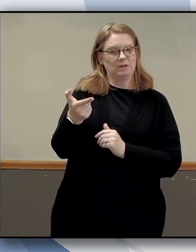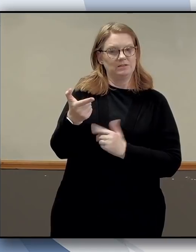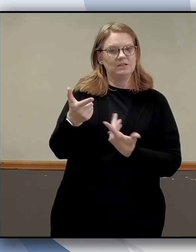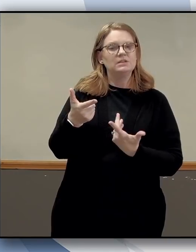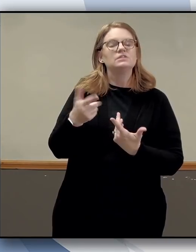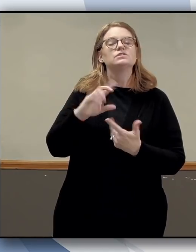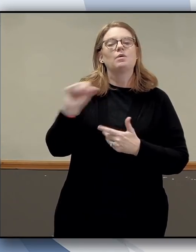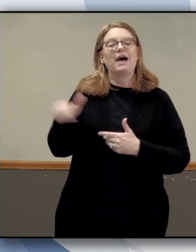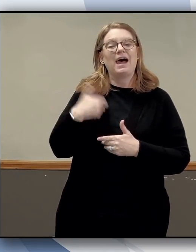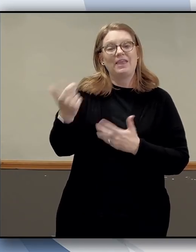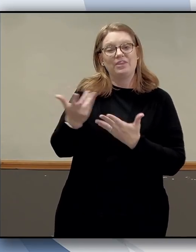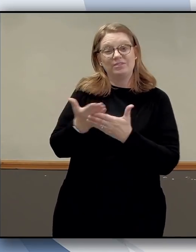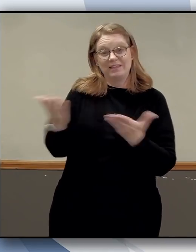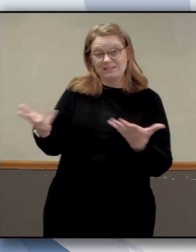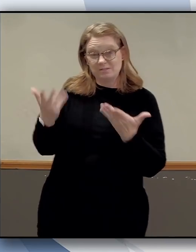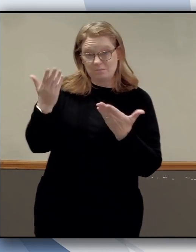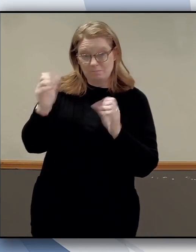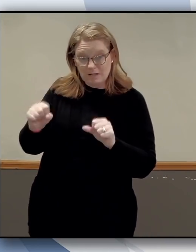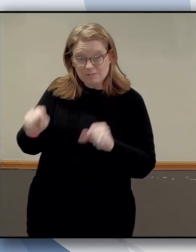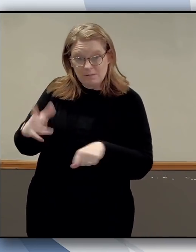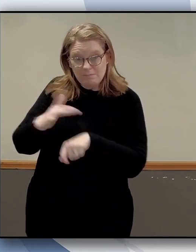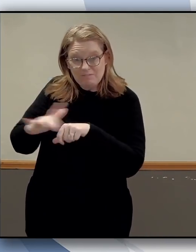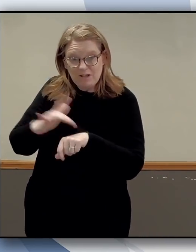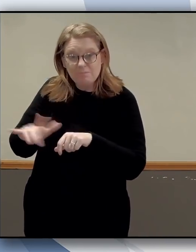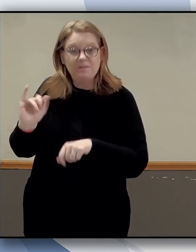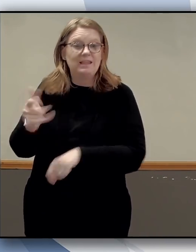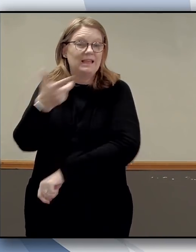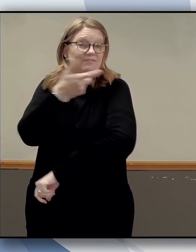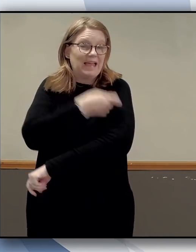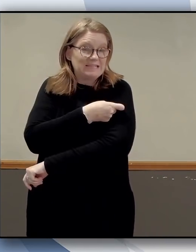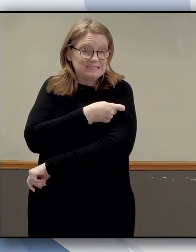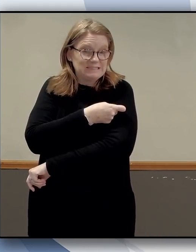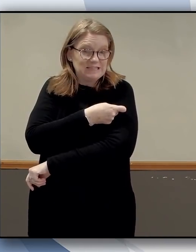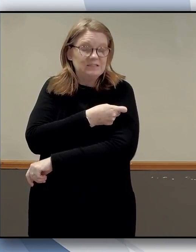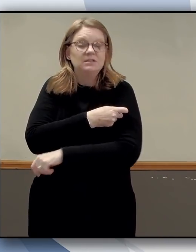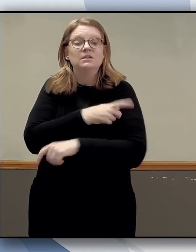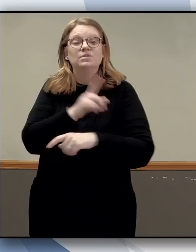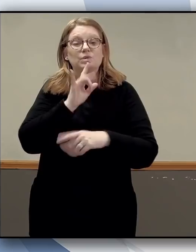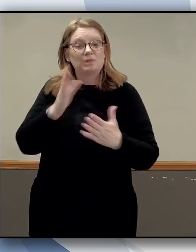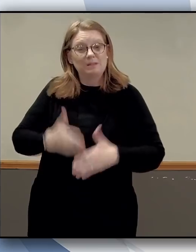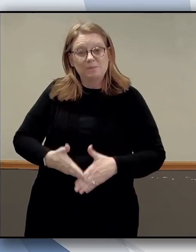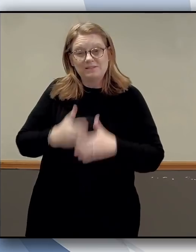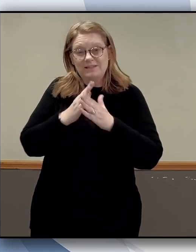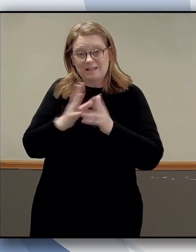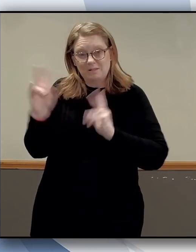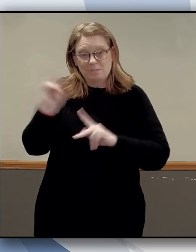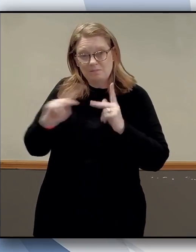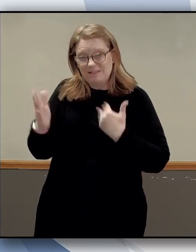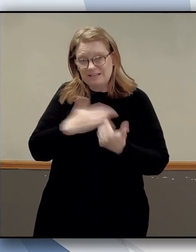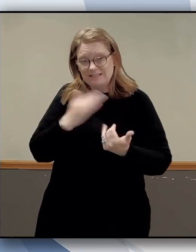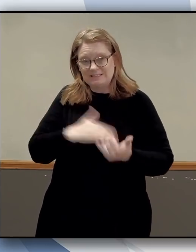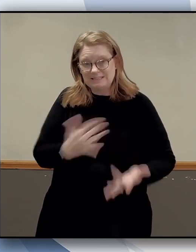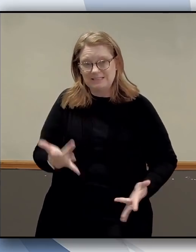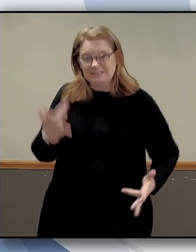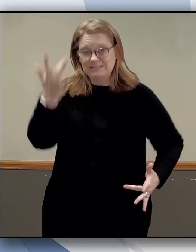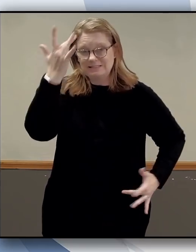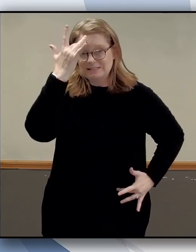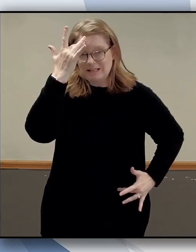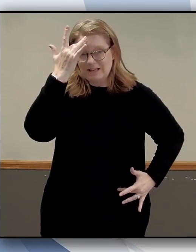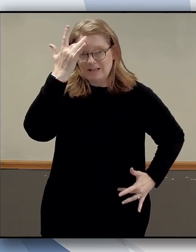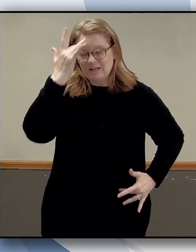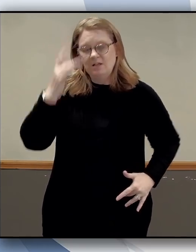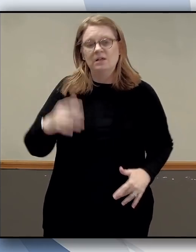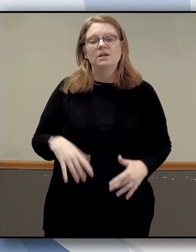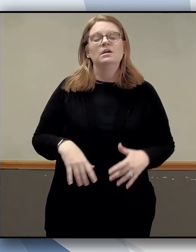may be at our disposal, including vaccines that can help protect the most vulnerable. Again,